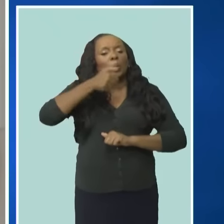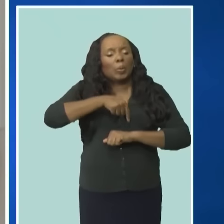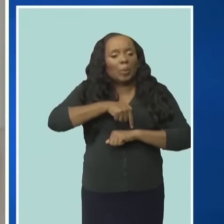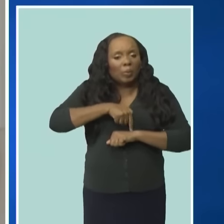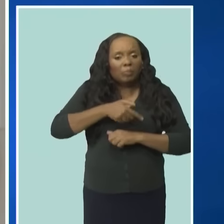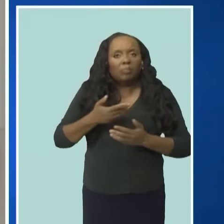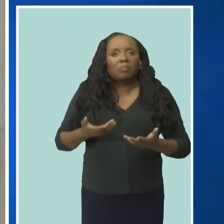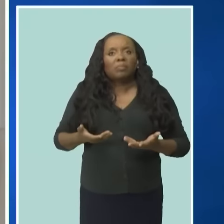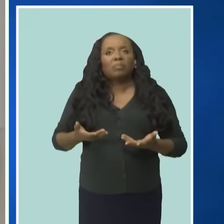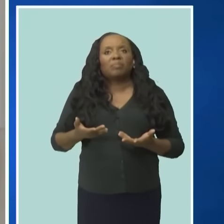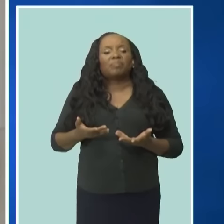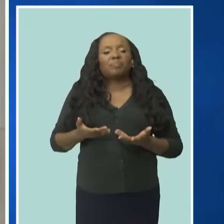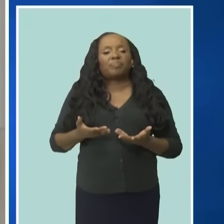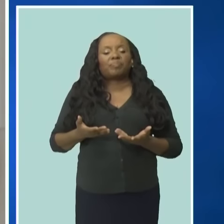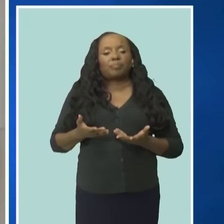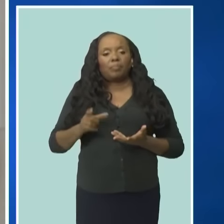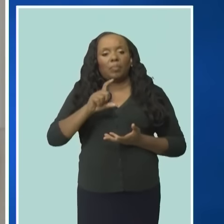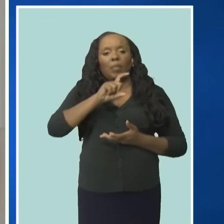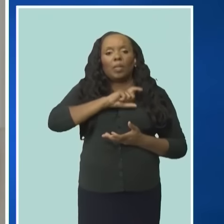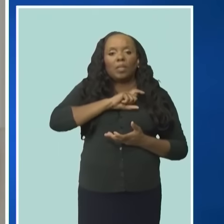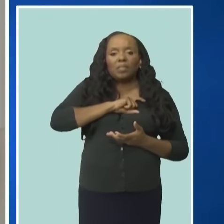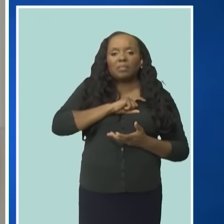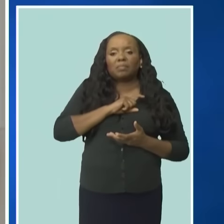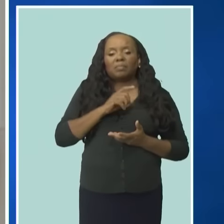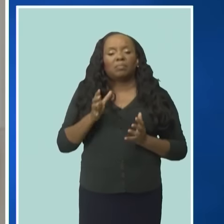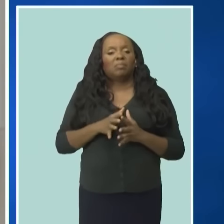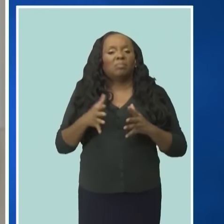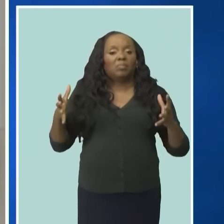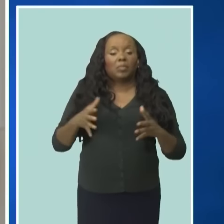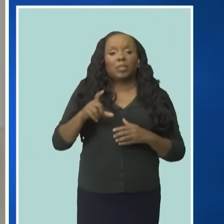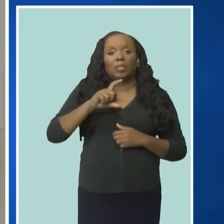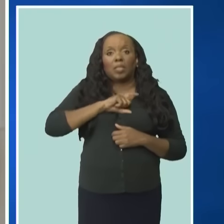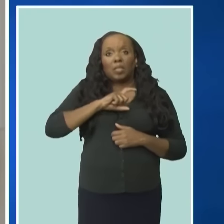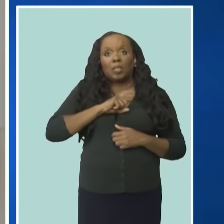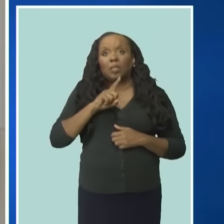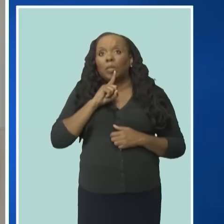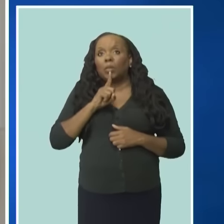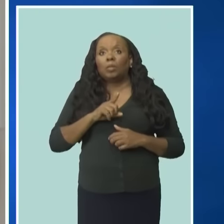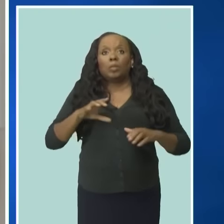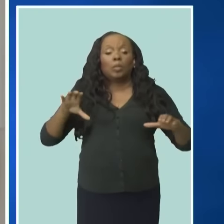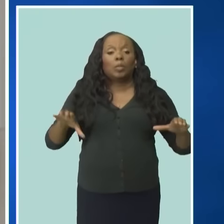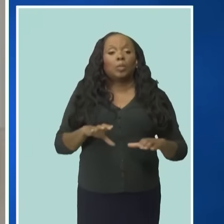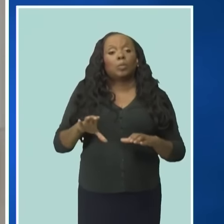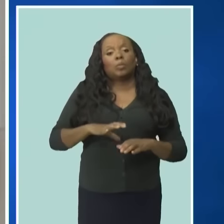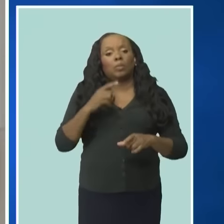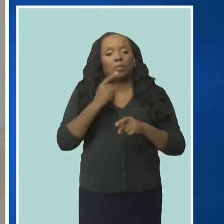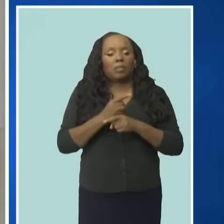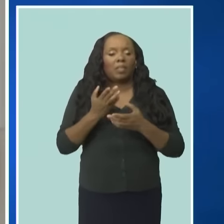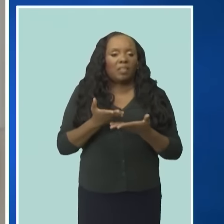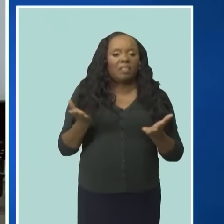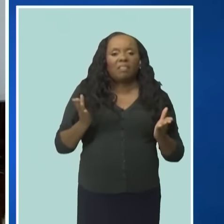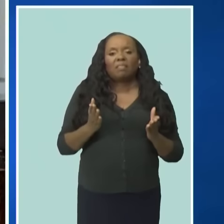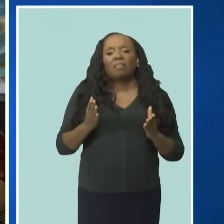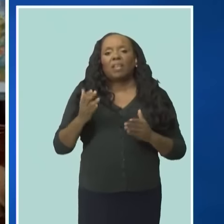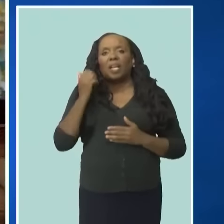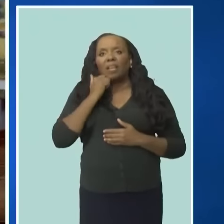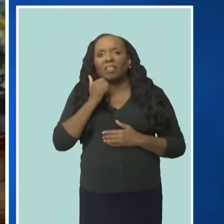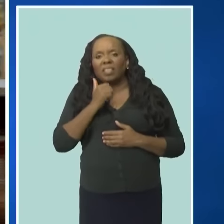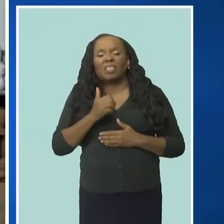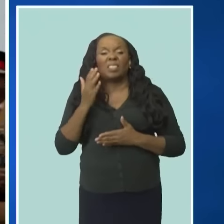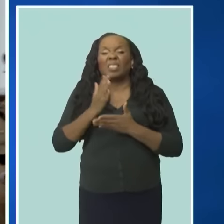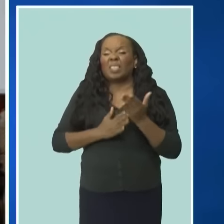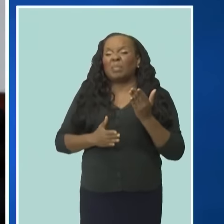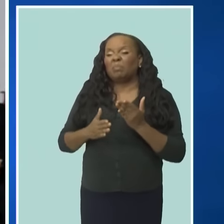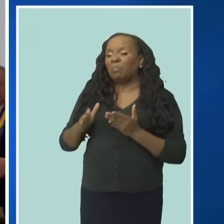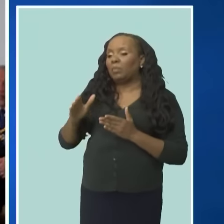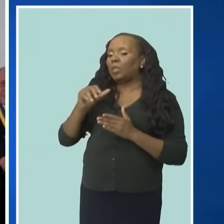it is the officers, a large number of officers who do the right thing day in and day out. And the Chief of Staff